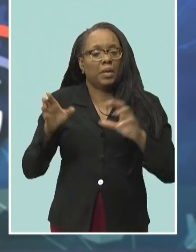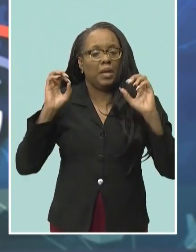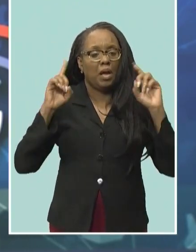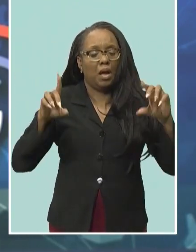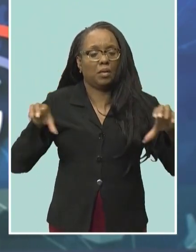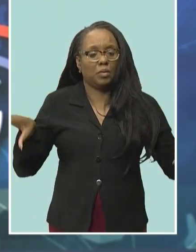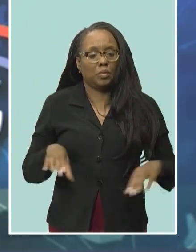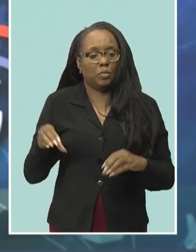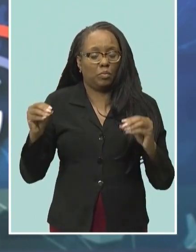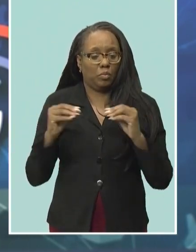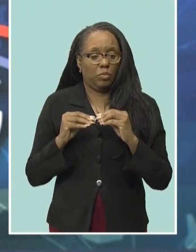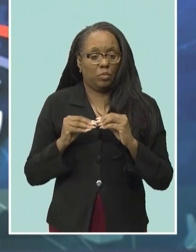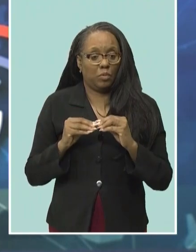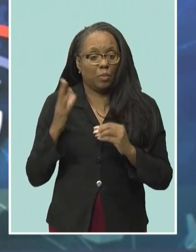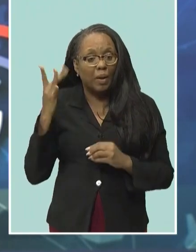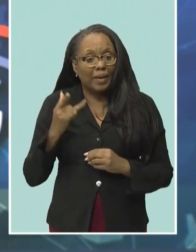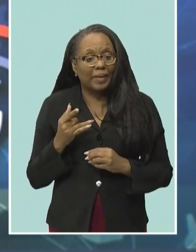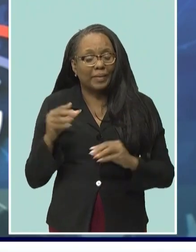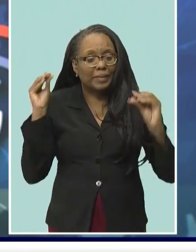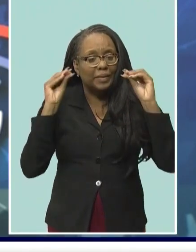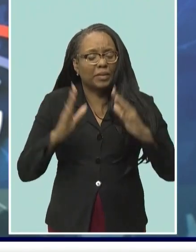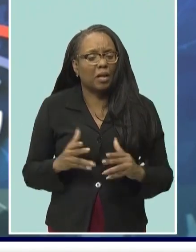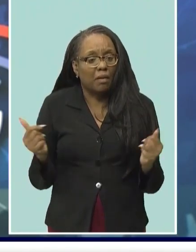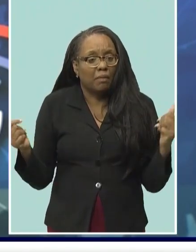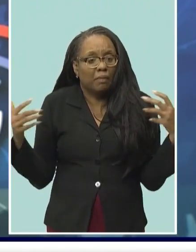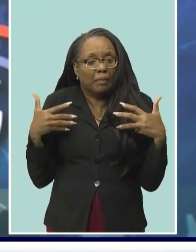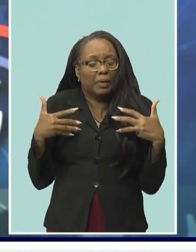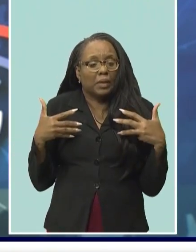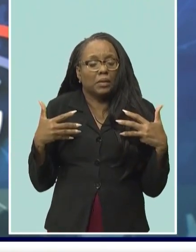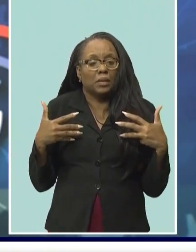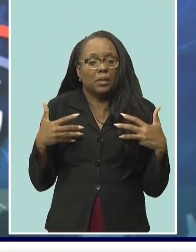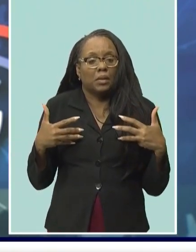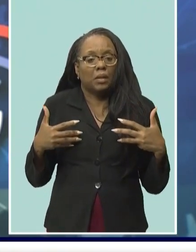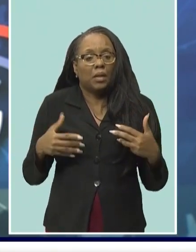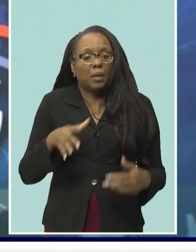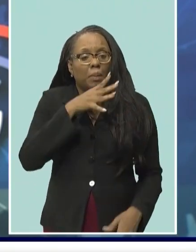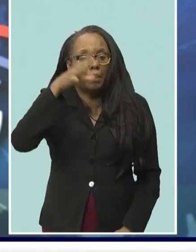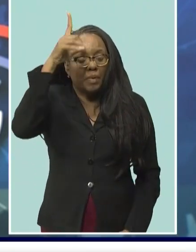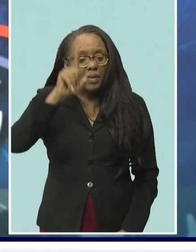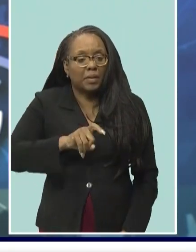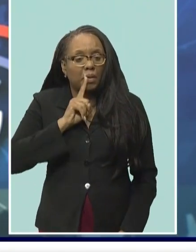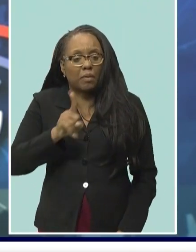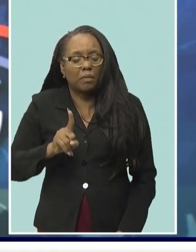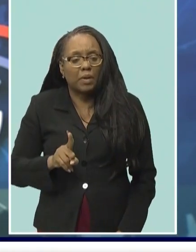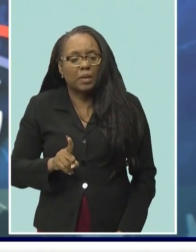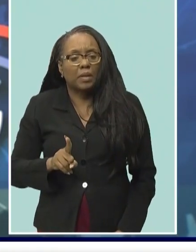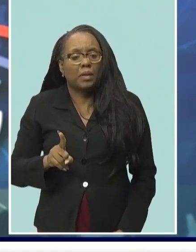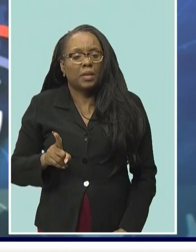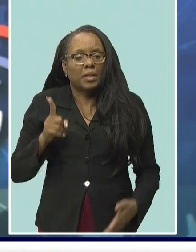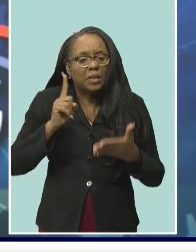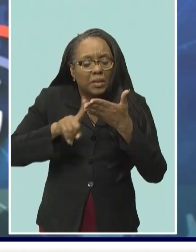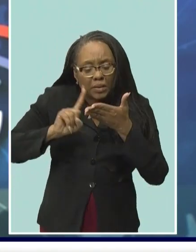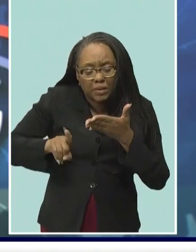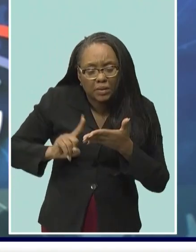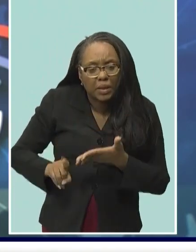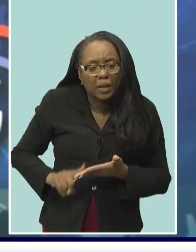address the problem as teachers are afraid. Mr. Lovell is also telling parents they need to play their part and check their children's bags. His comments follow